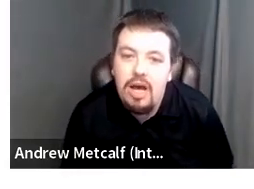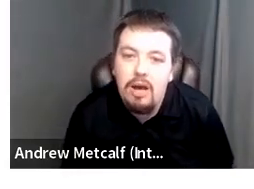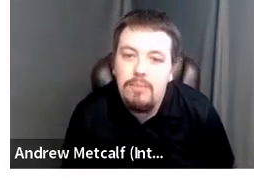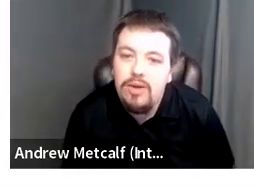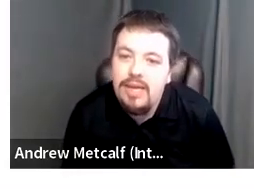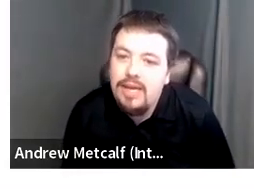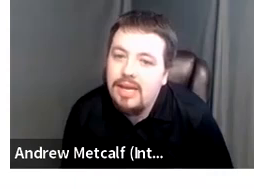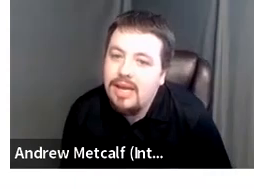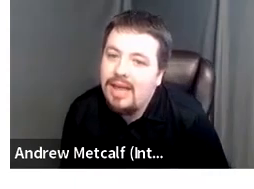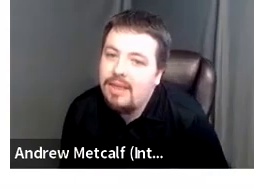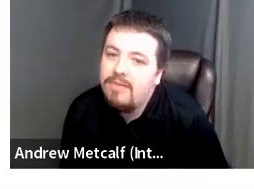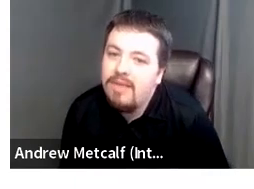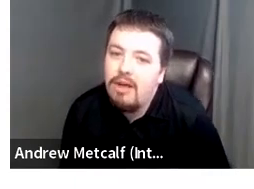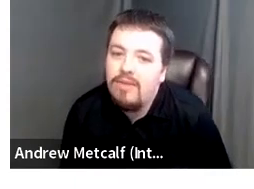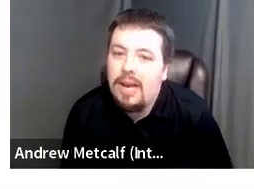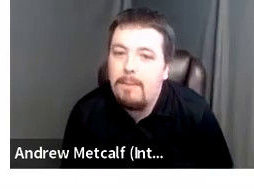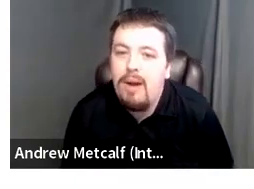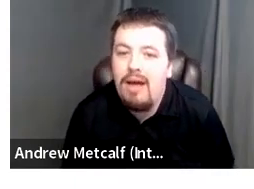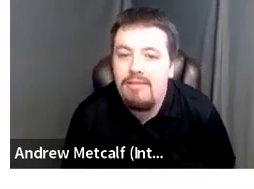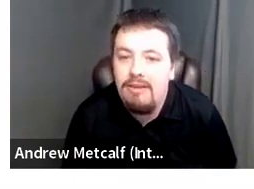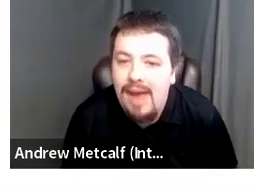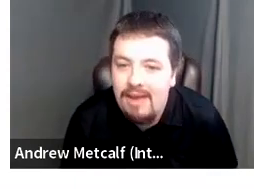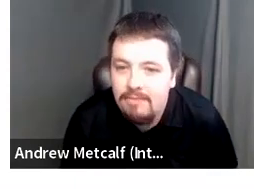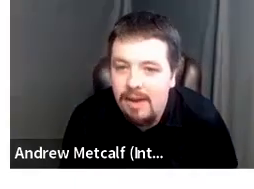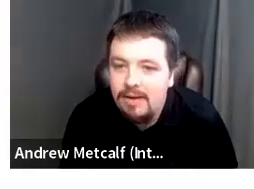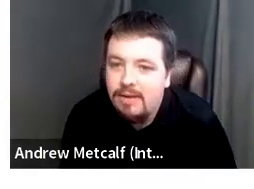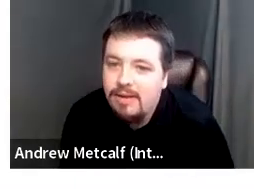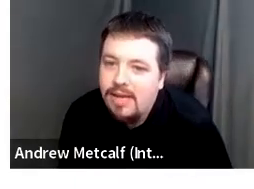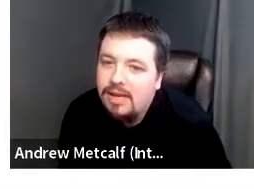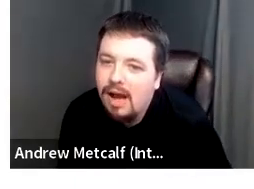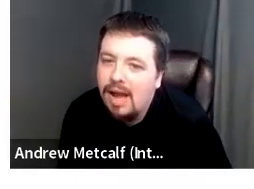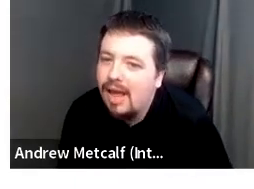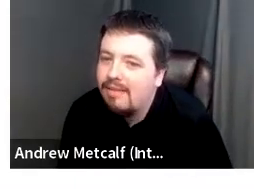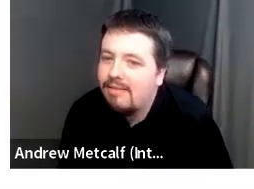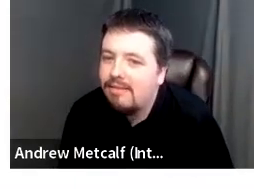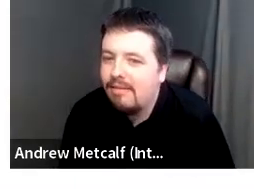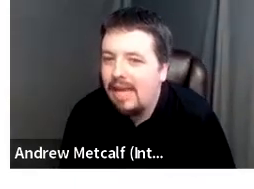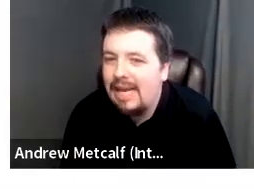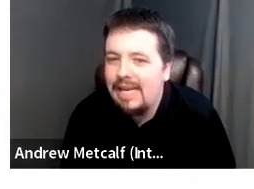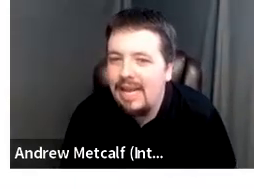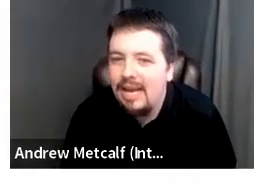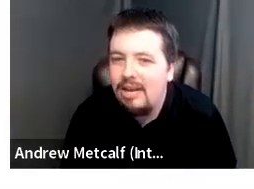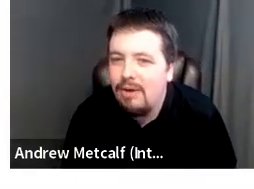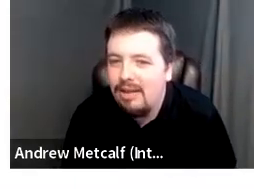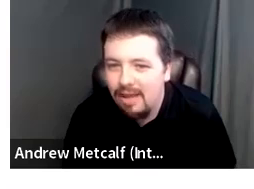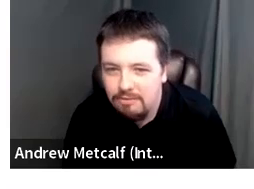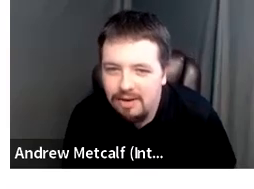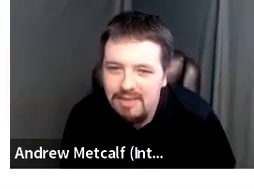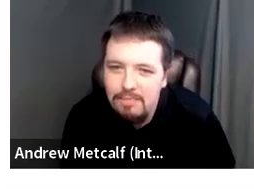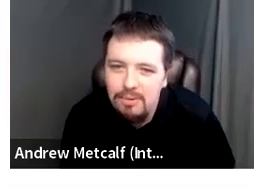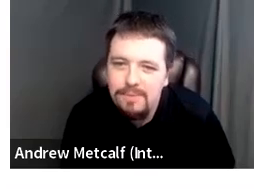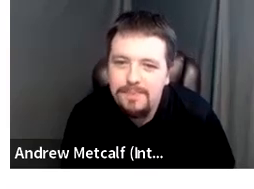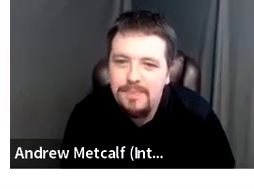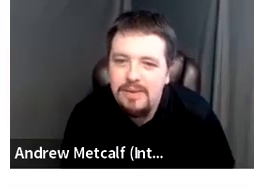means looking at themselves in a positive aspect, not as in a negative way. Like,